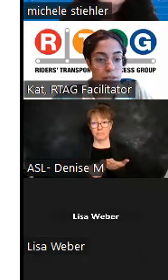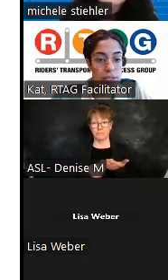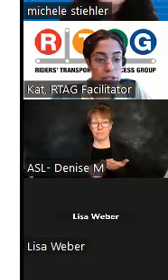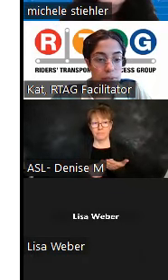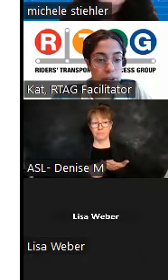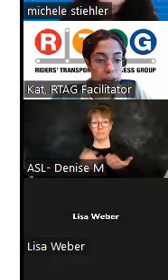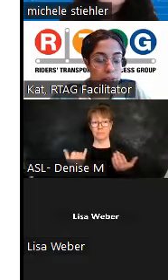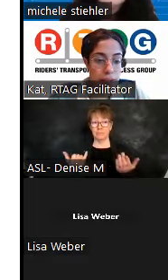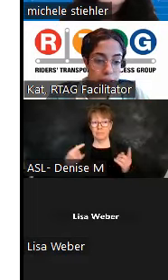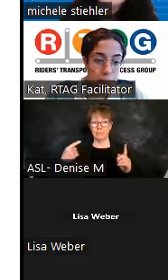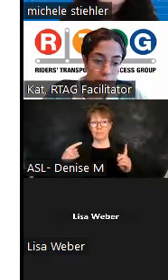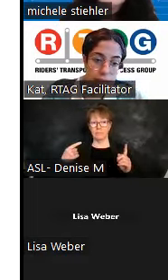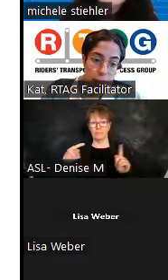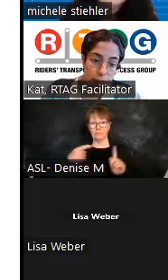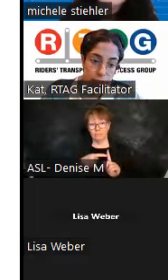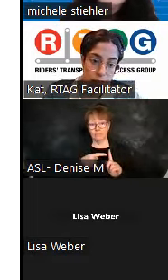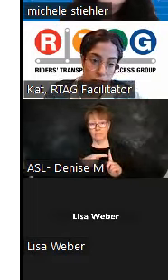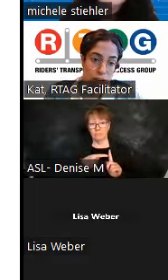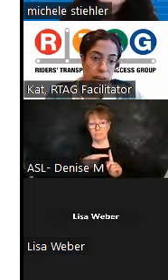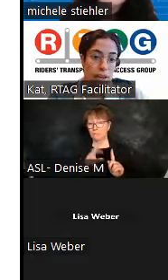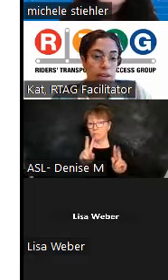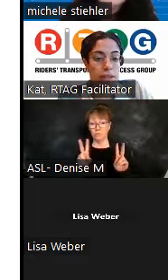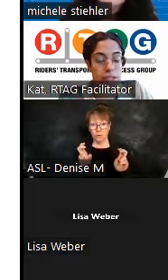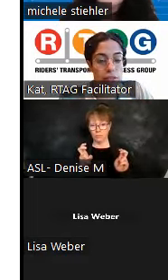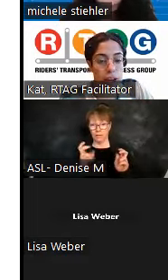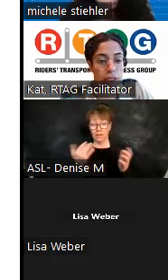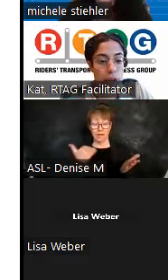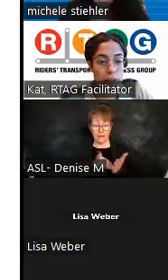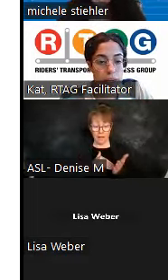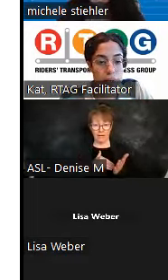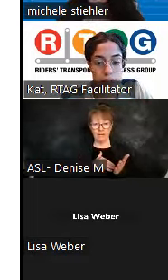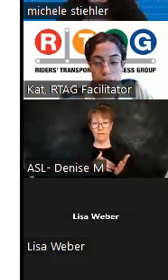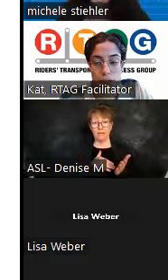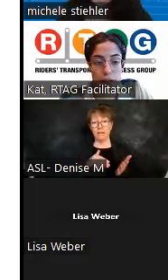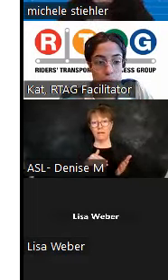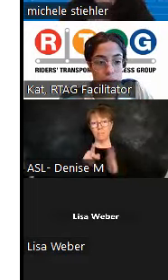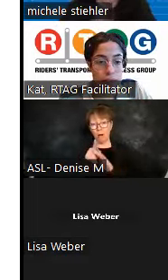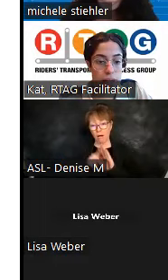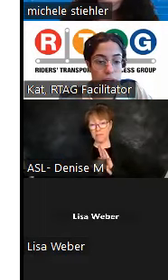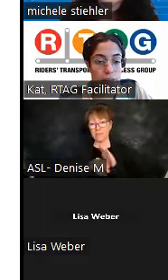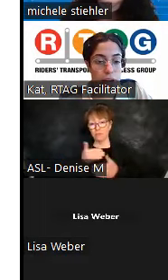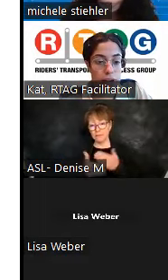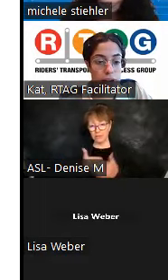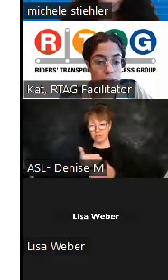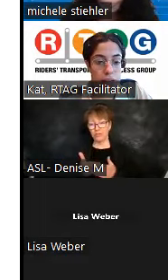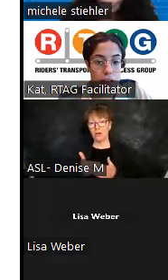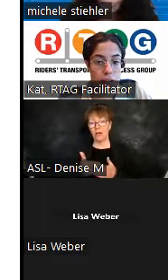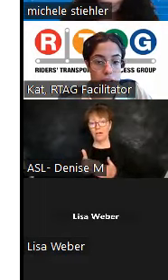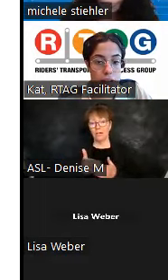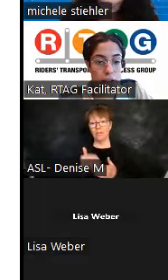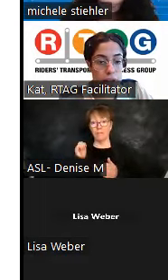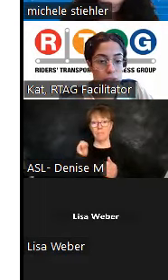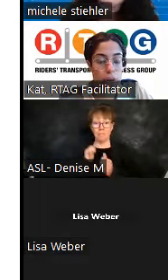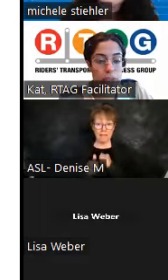on to our discussion period. This meeting's topic discussion, again, is the rides policy and procedure of passing a rider's